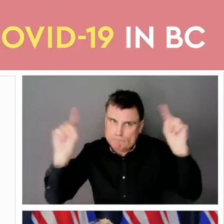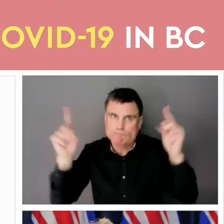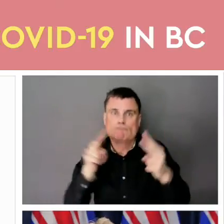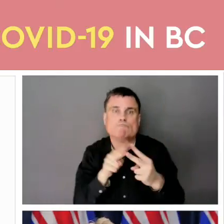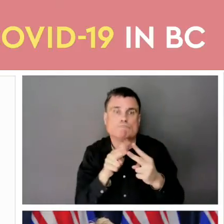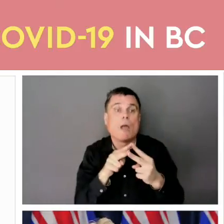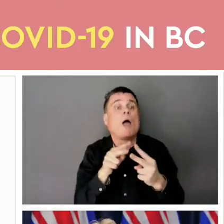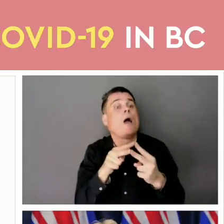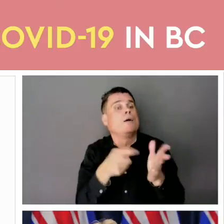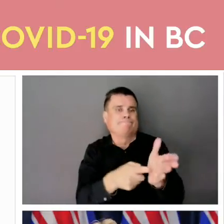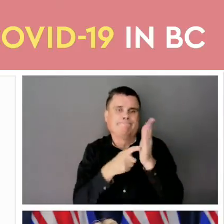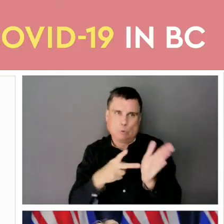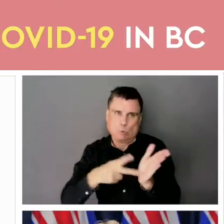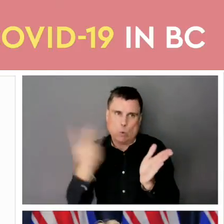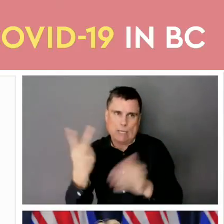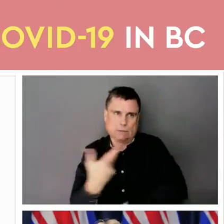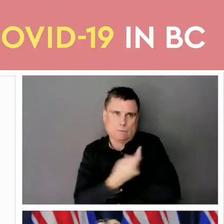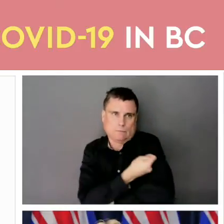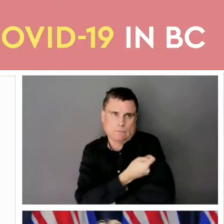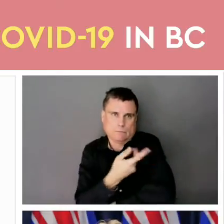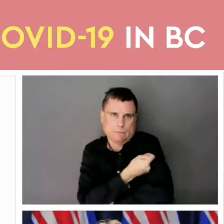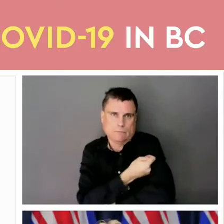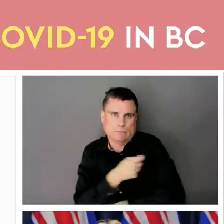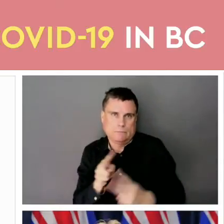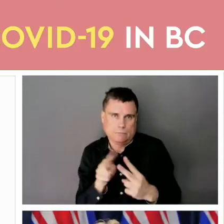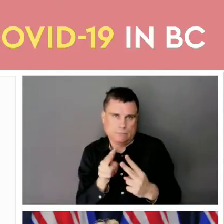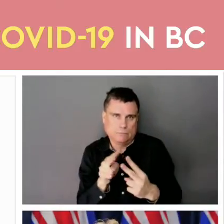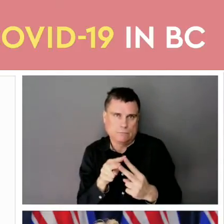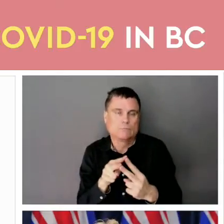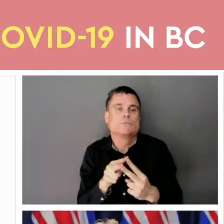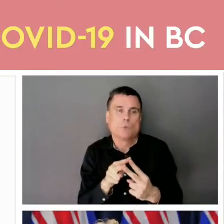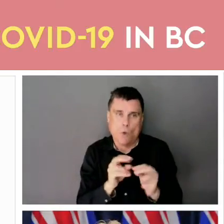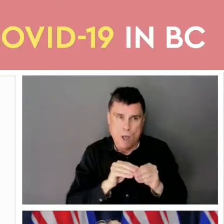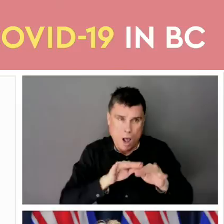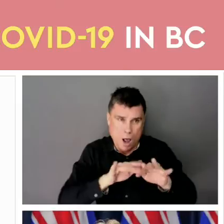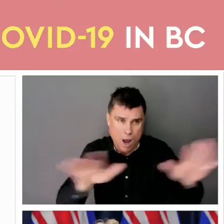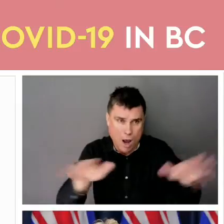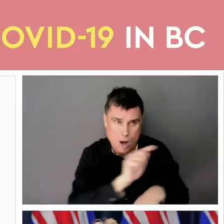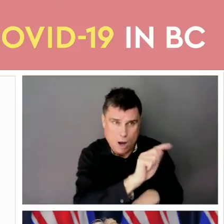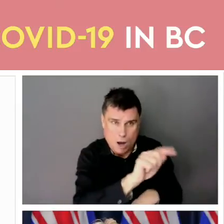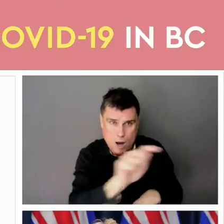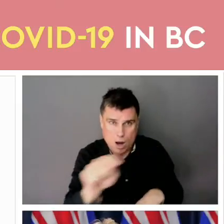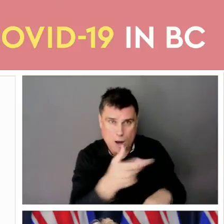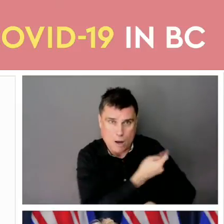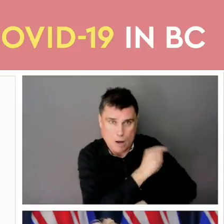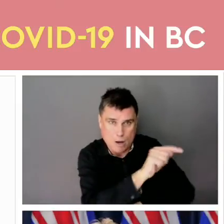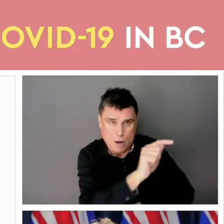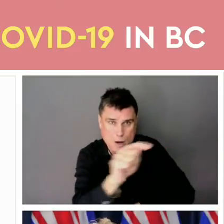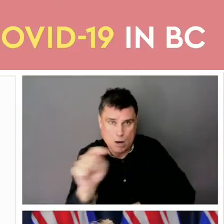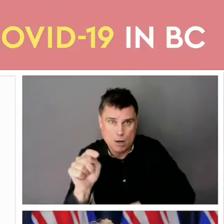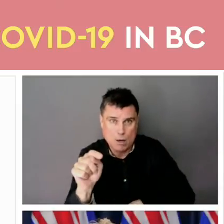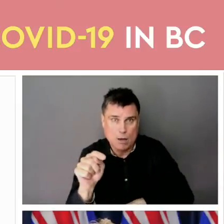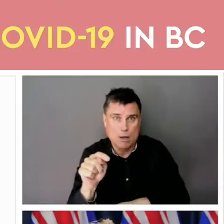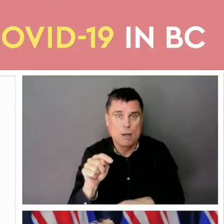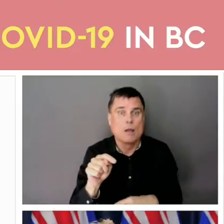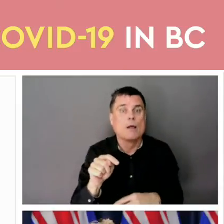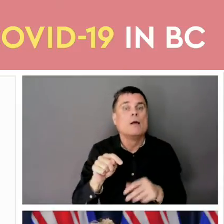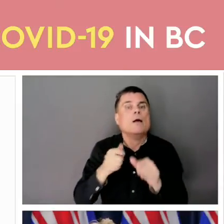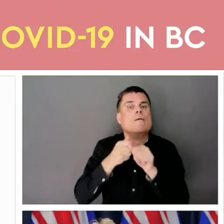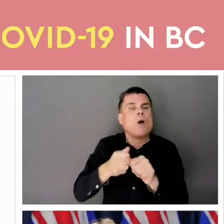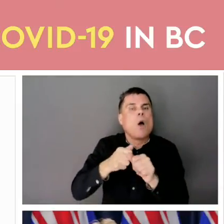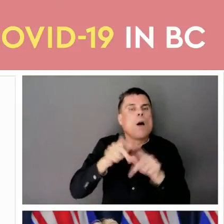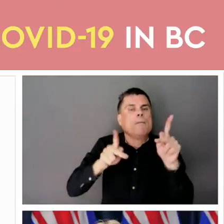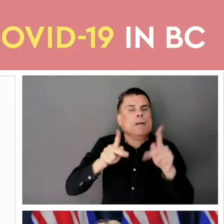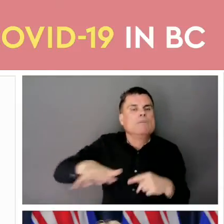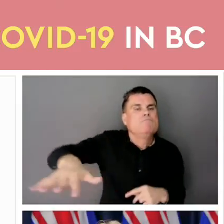mass immunization program, the population protection program that will be starting in April, is based on these